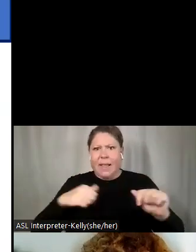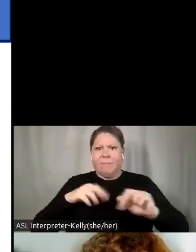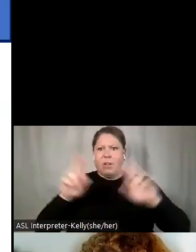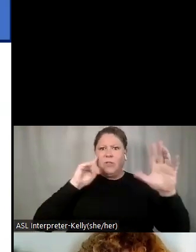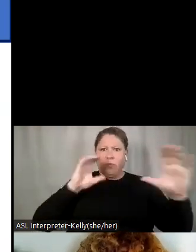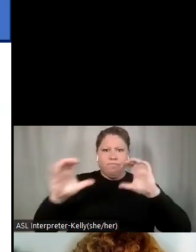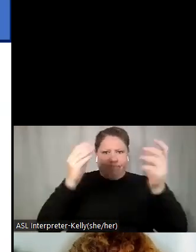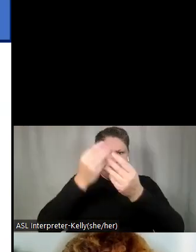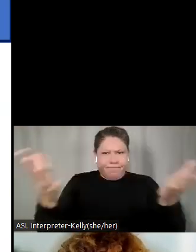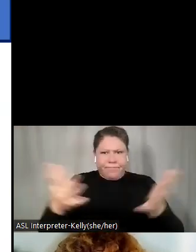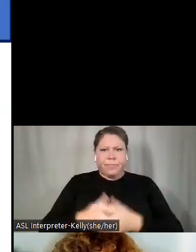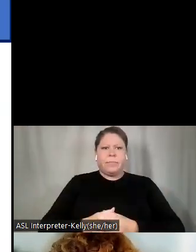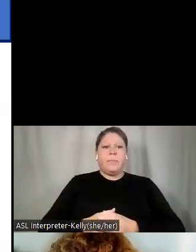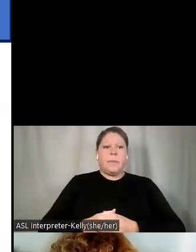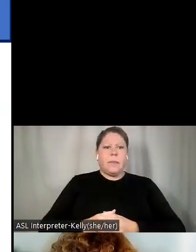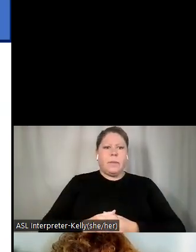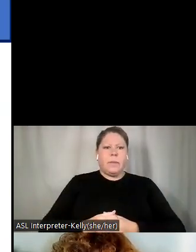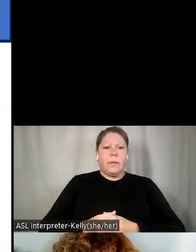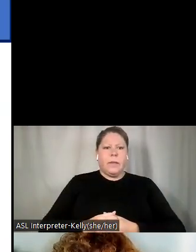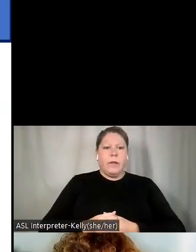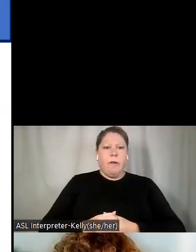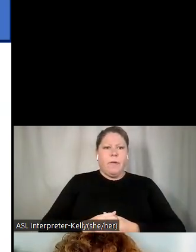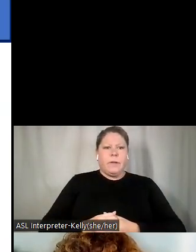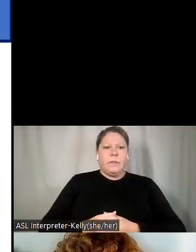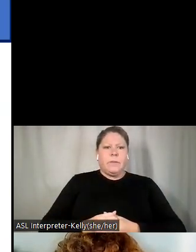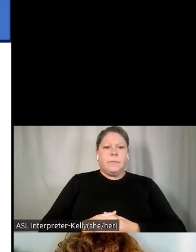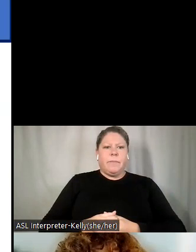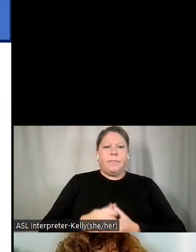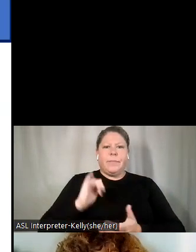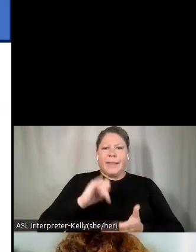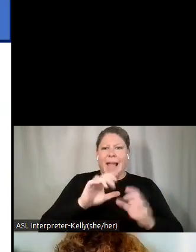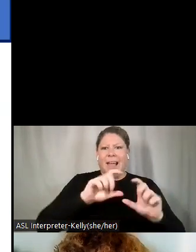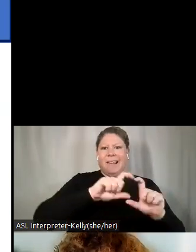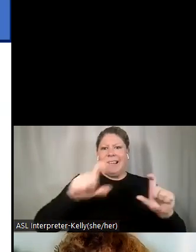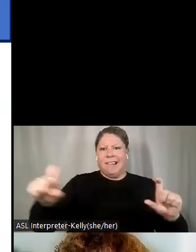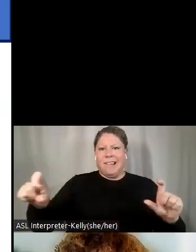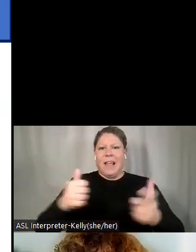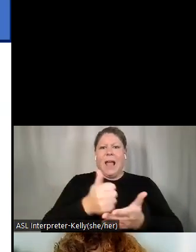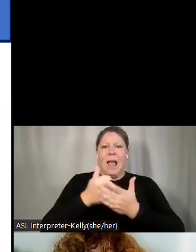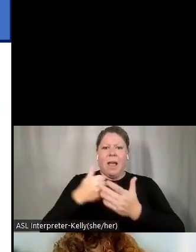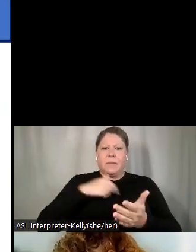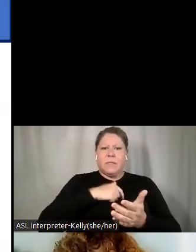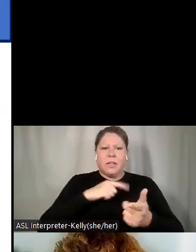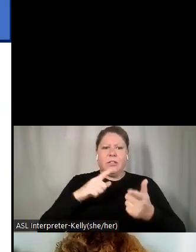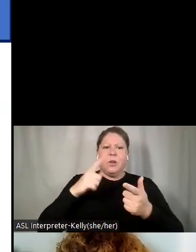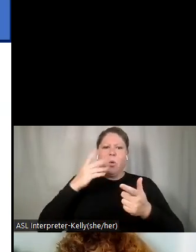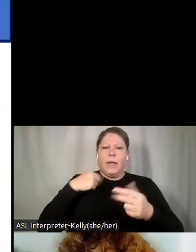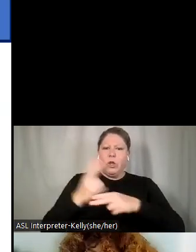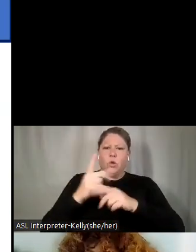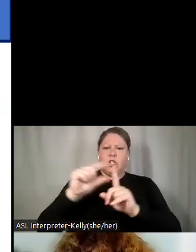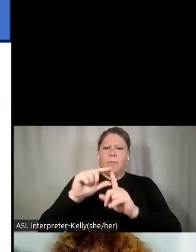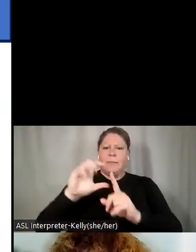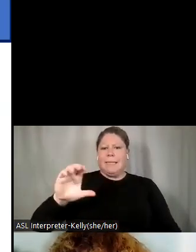This is another key building block, was we started establishing something that we refer to as the CDPH way. In our